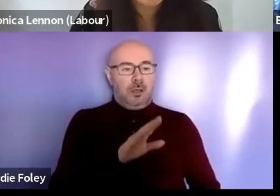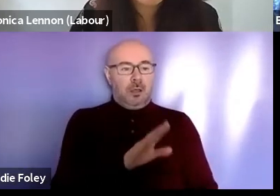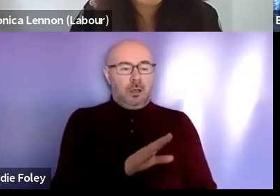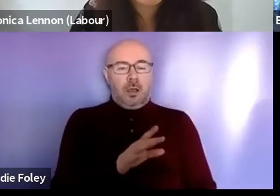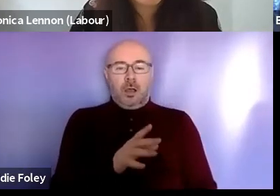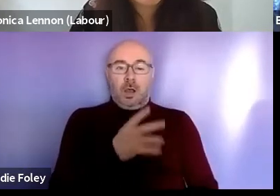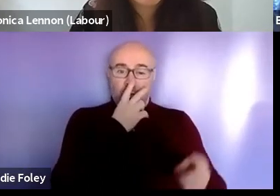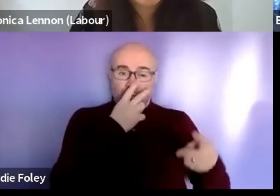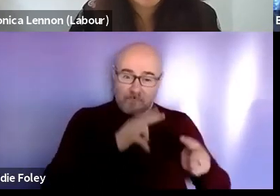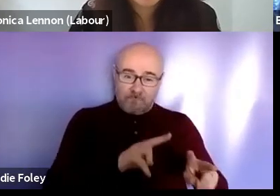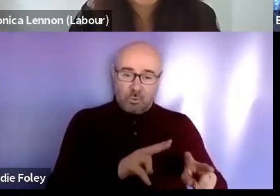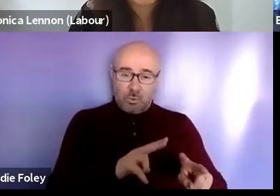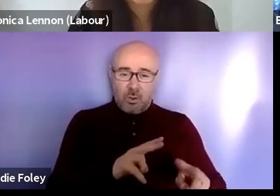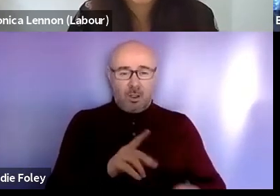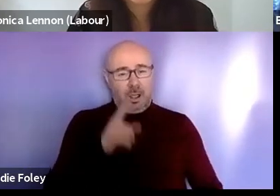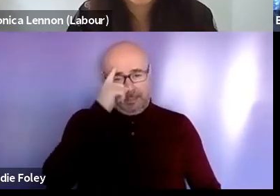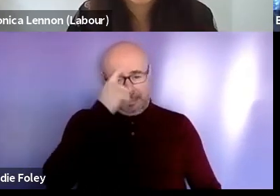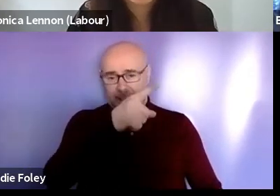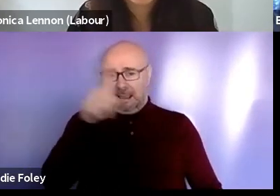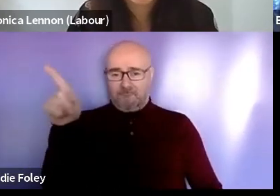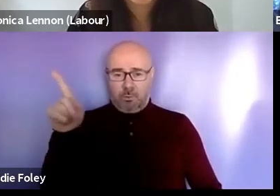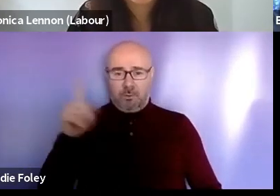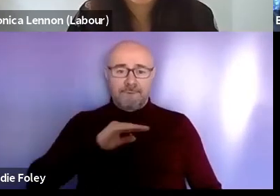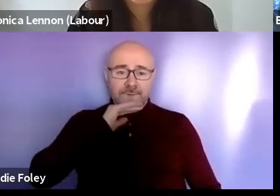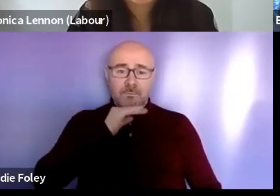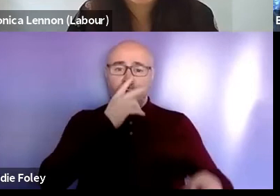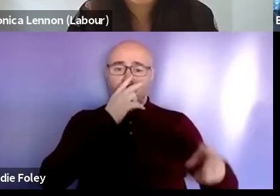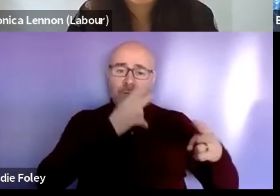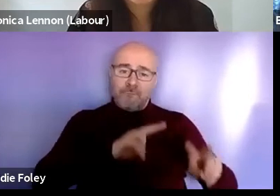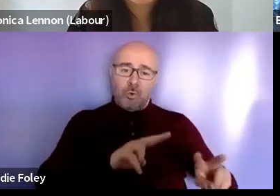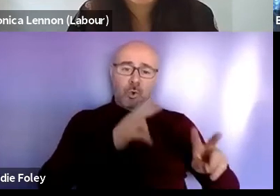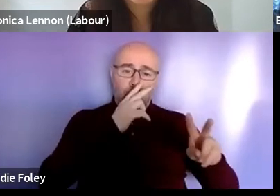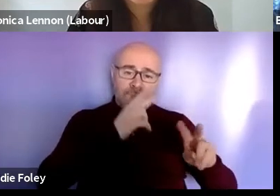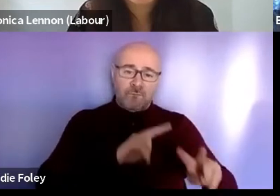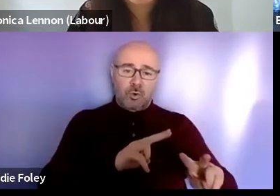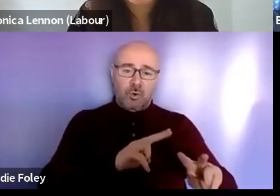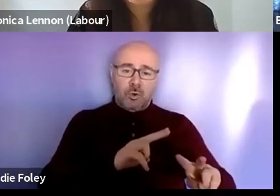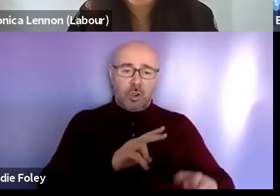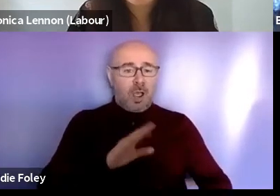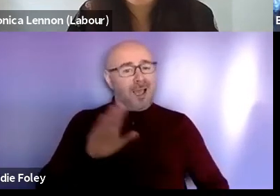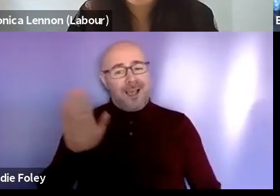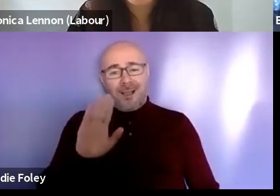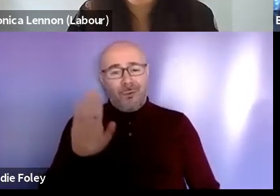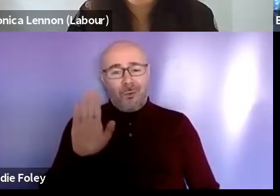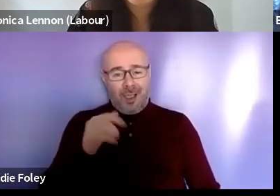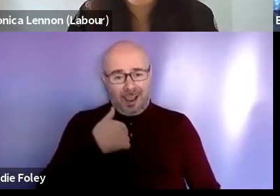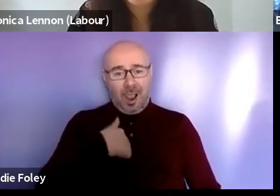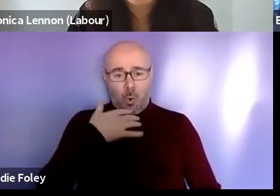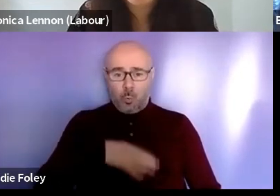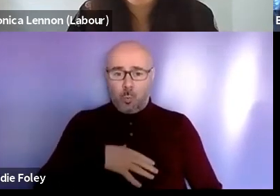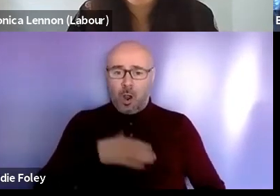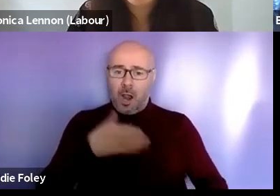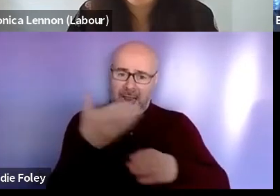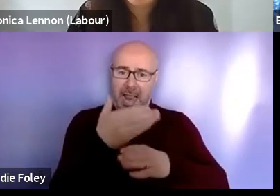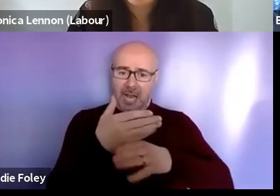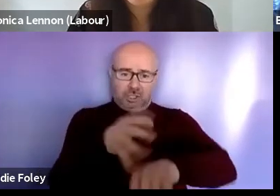reviews. I don't want reviews, I want action. And I want education for social workers, and I want to see a cultural change